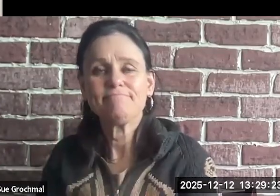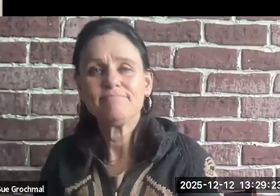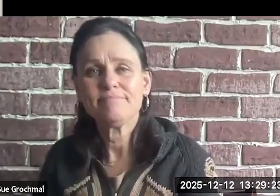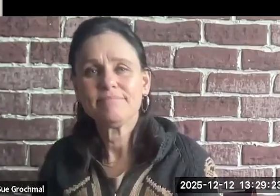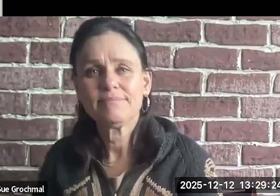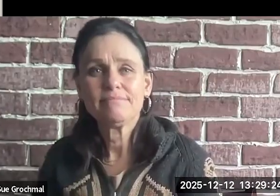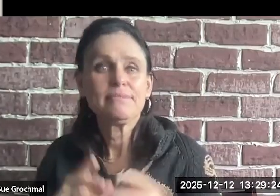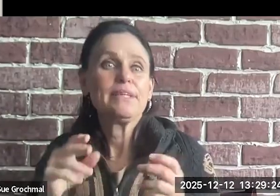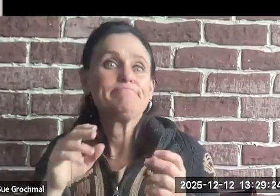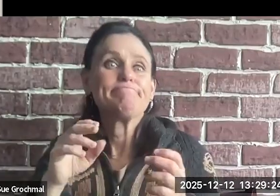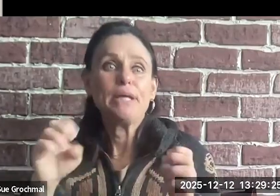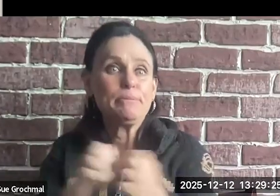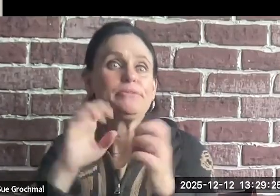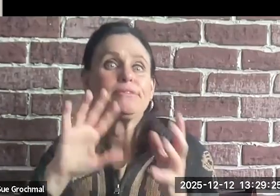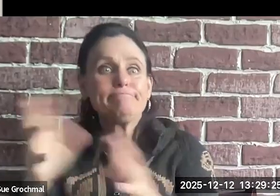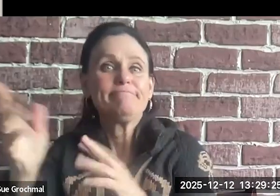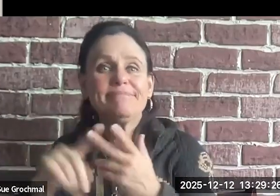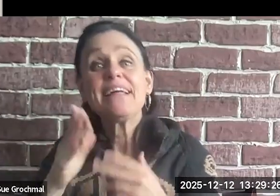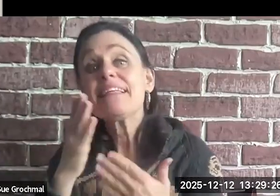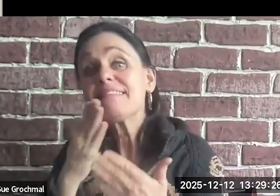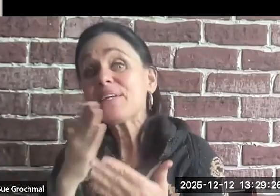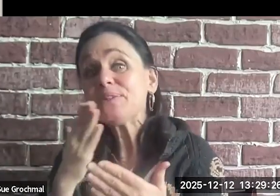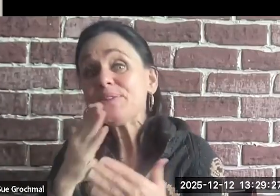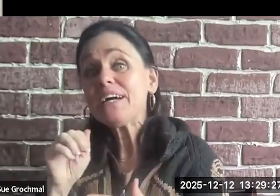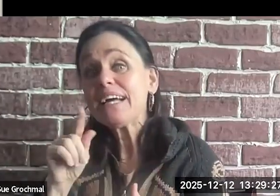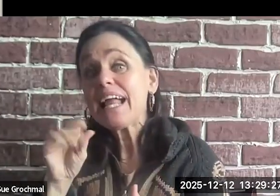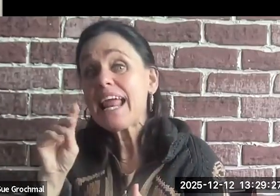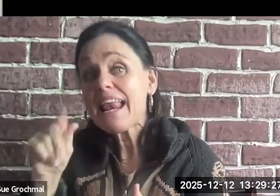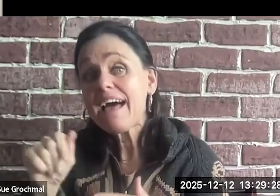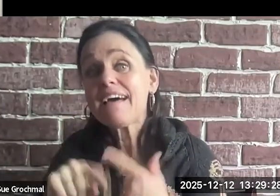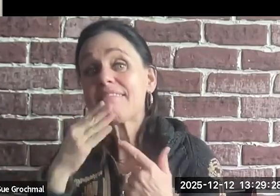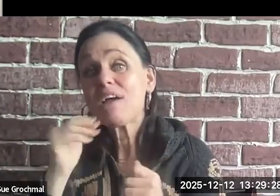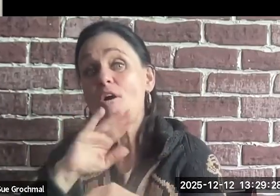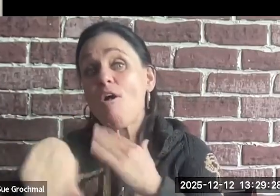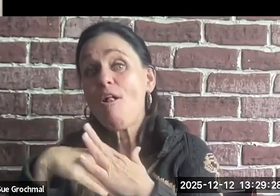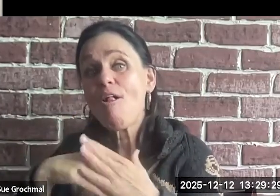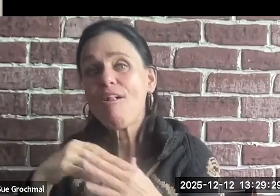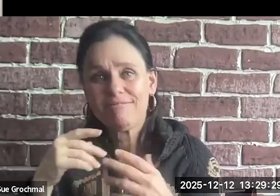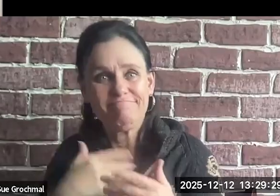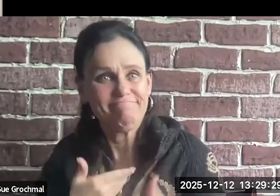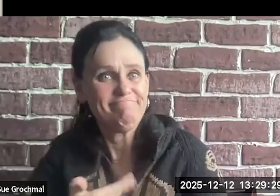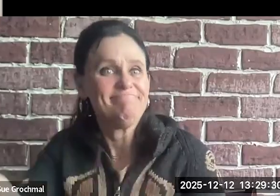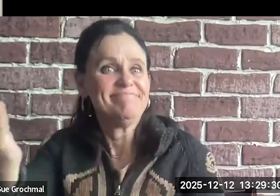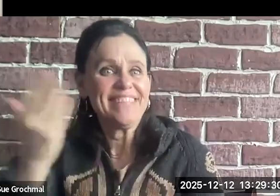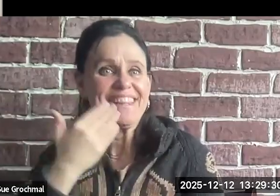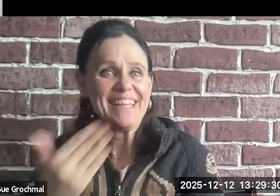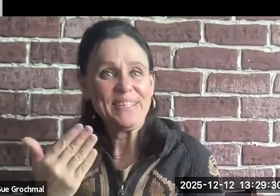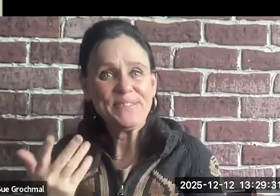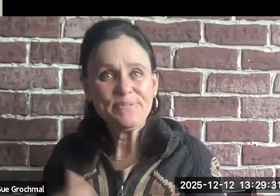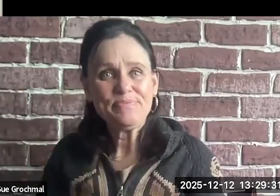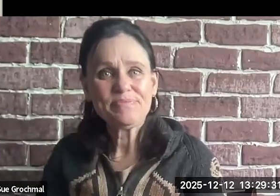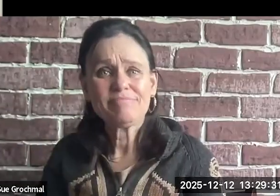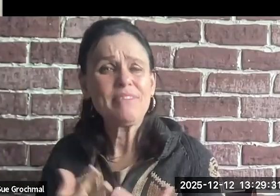Hi, everyone. Thank you very much, Alina, and thank you to everybody for having me here today.